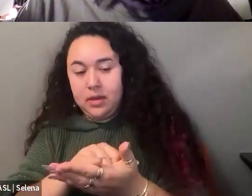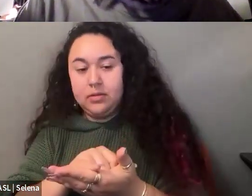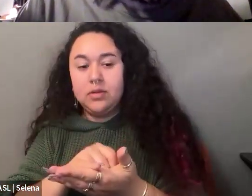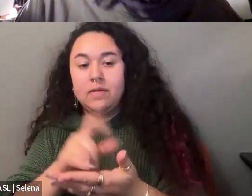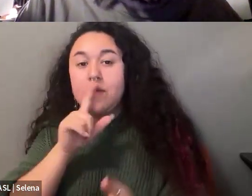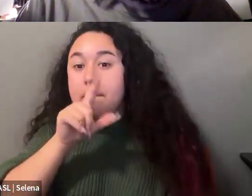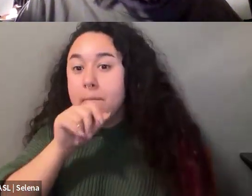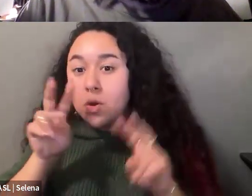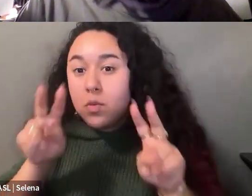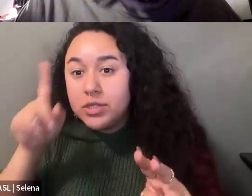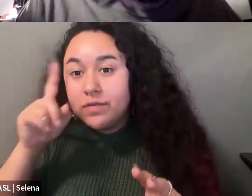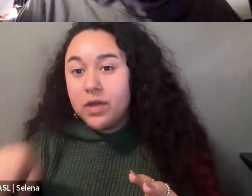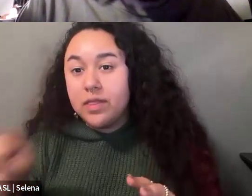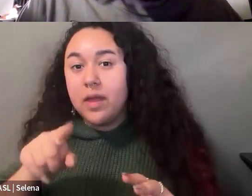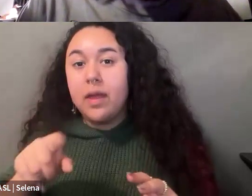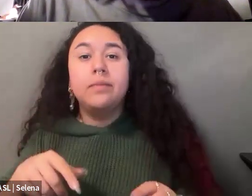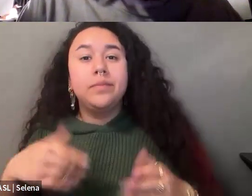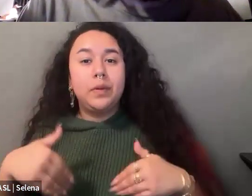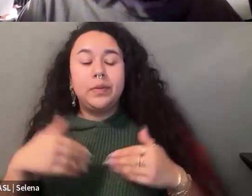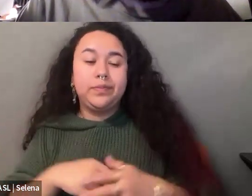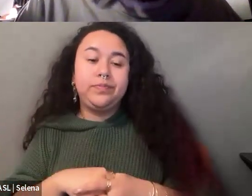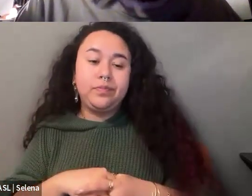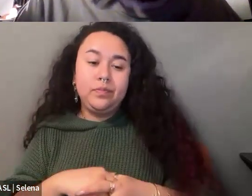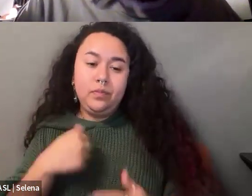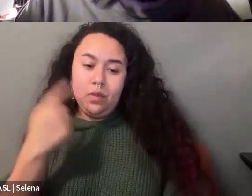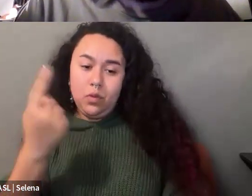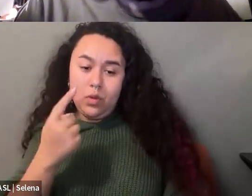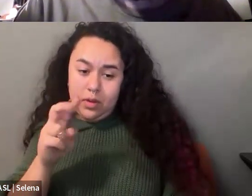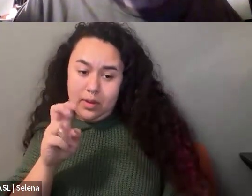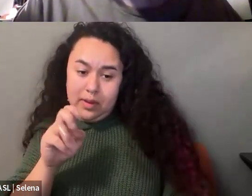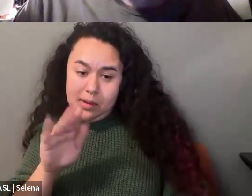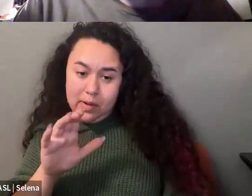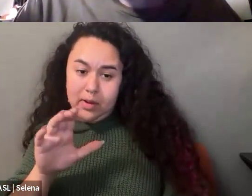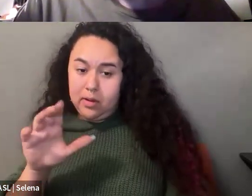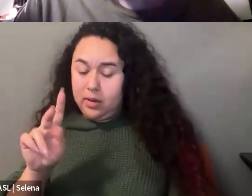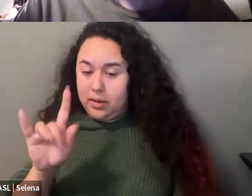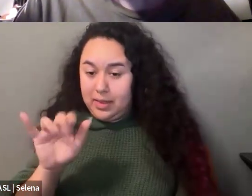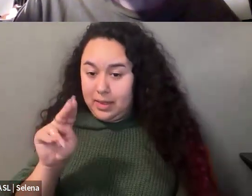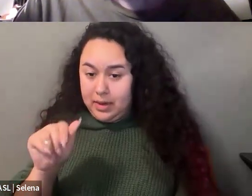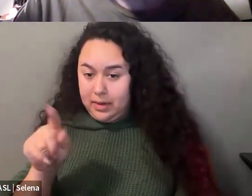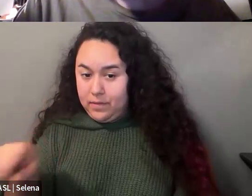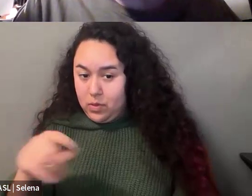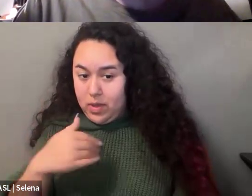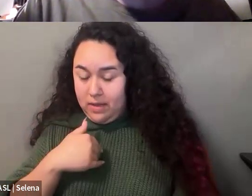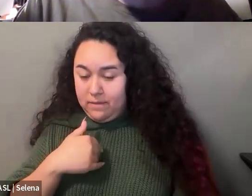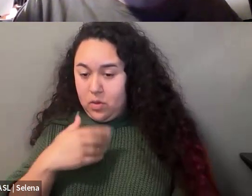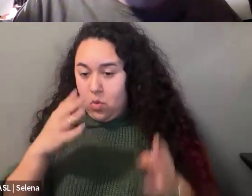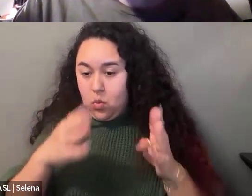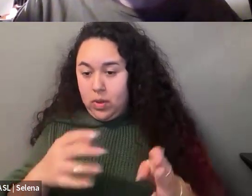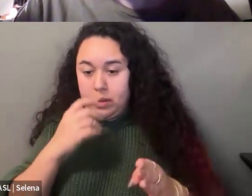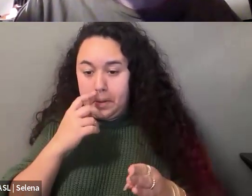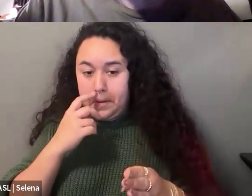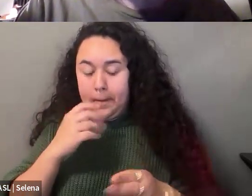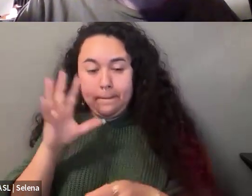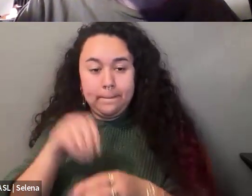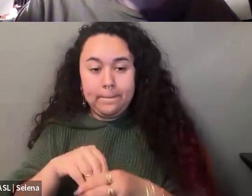to birding for them. And so I'm wondering, Eric or Kalina, if you all have ways that you've